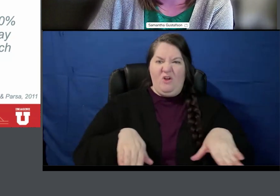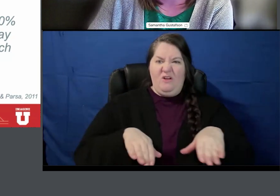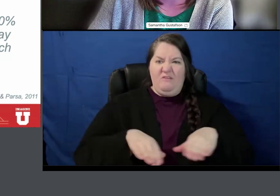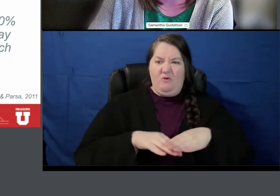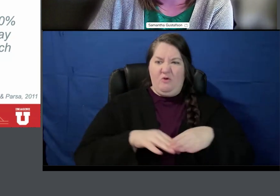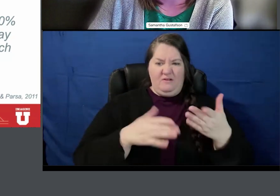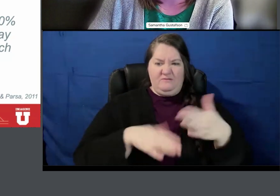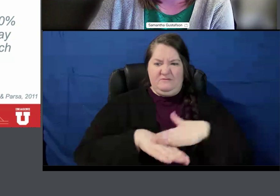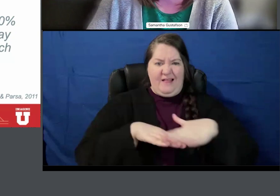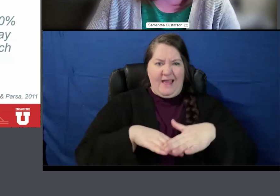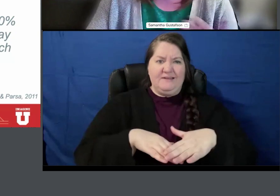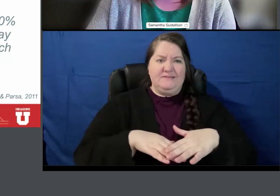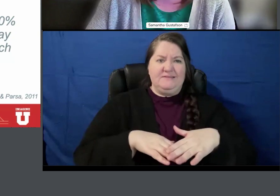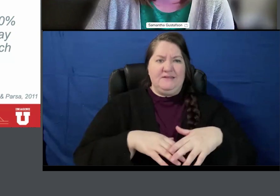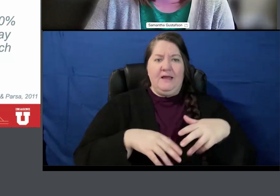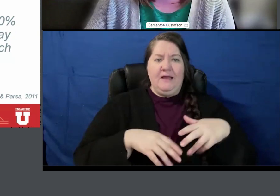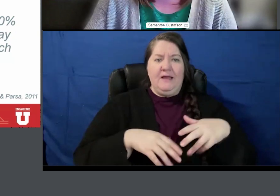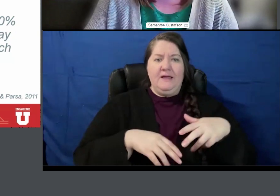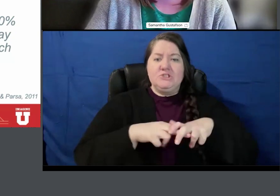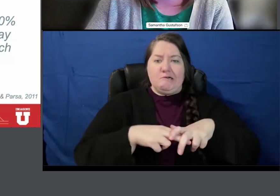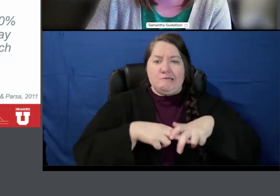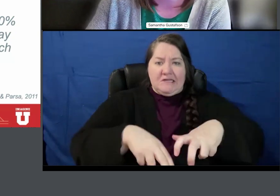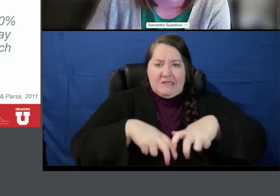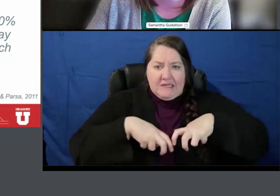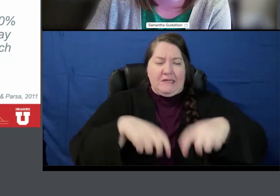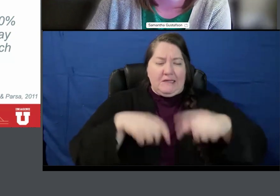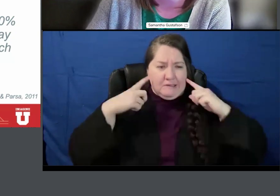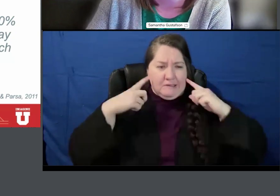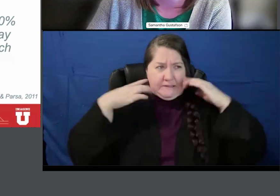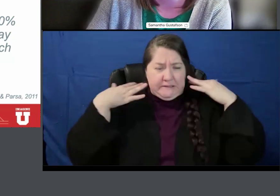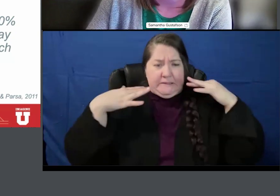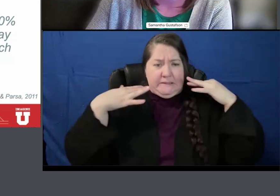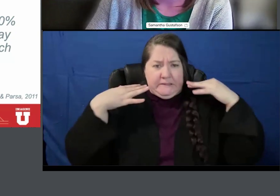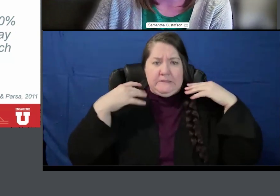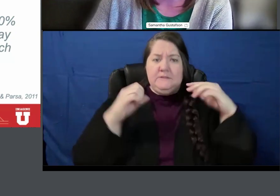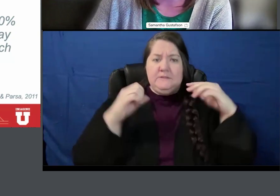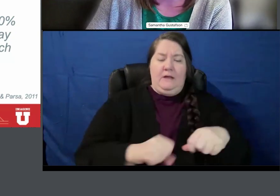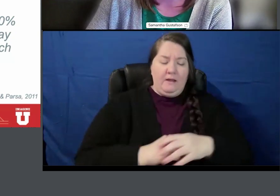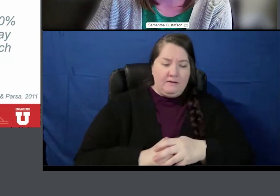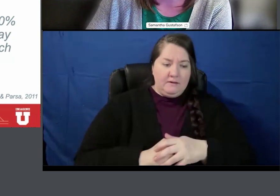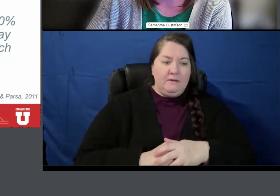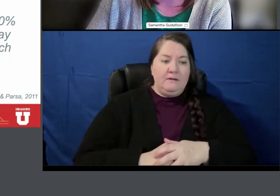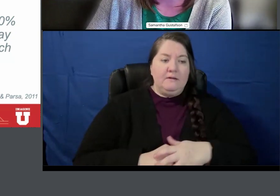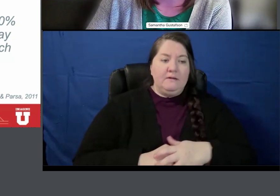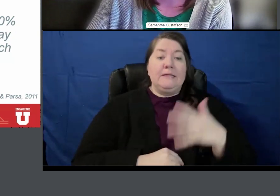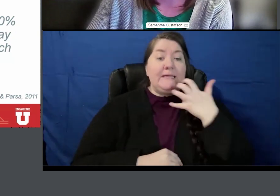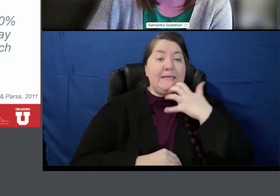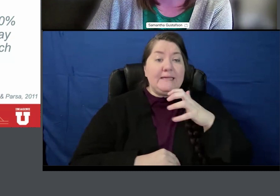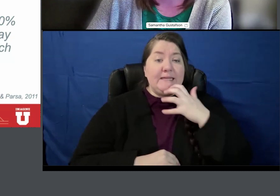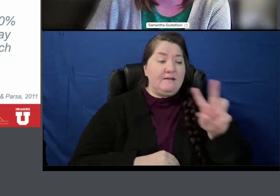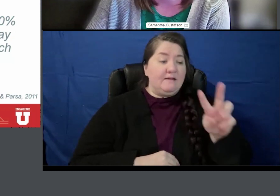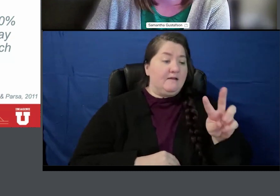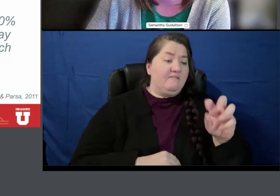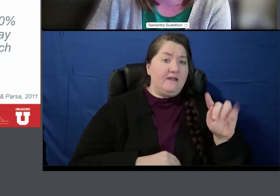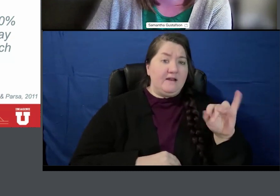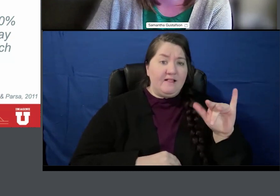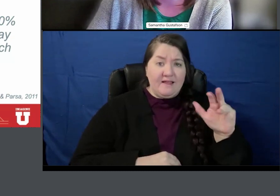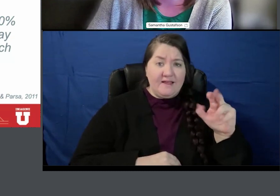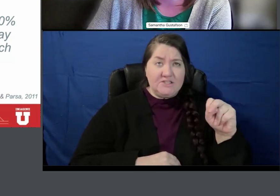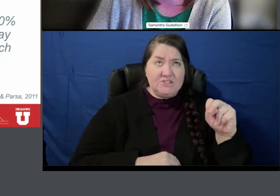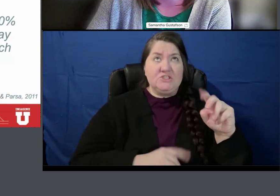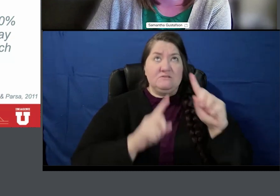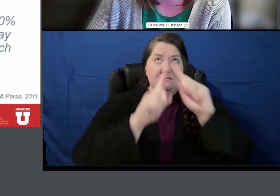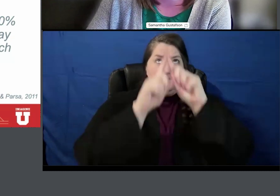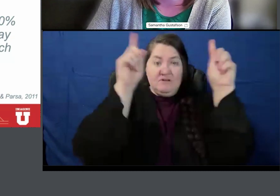and the chairs scooching back and forth can cause significant noise. We have the heating and ventilation system that can introduce noise into